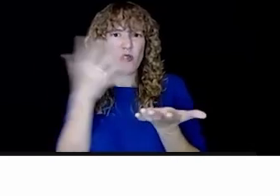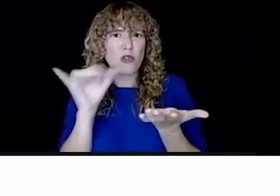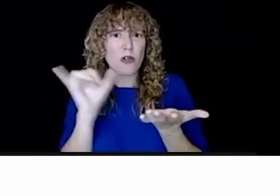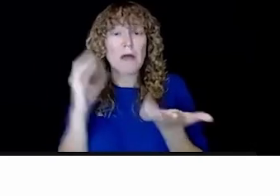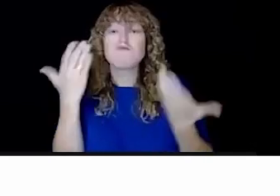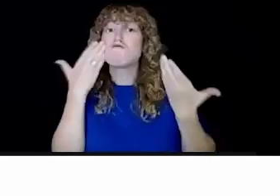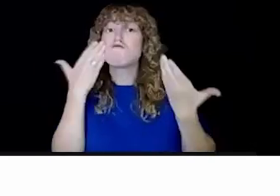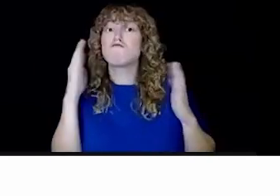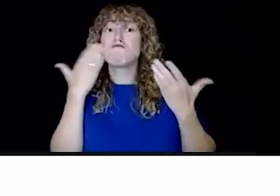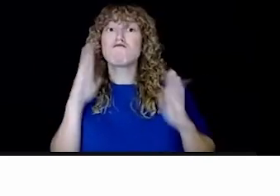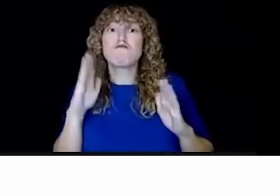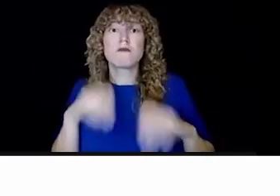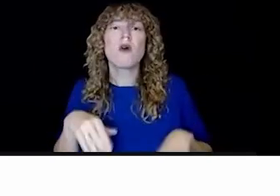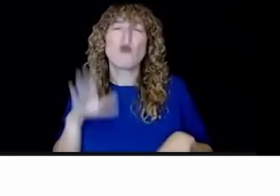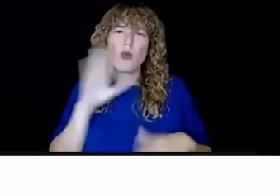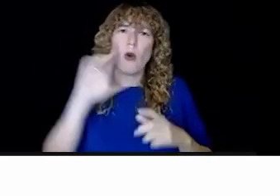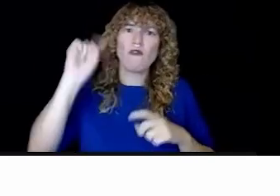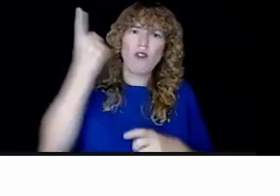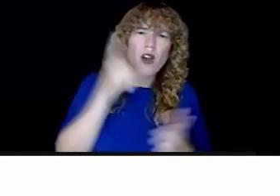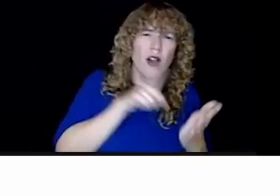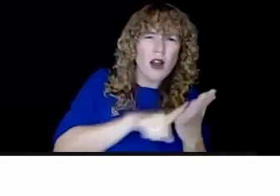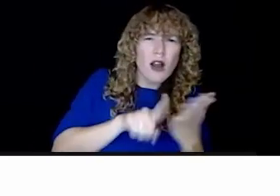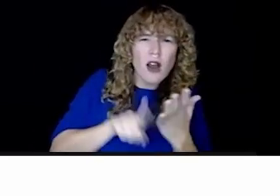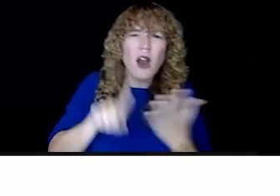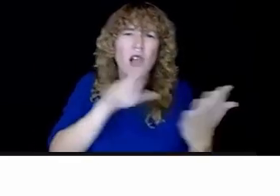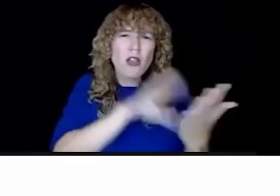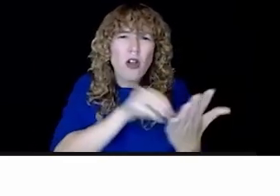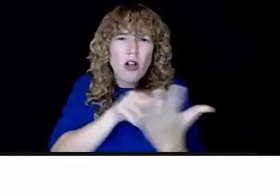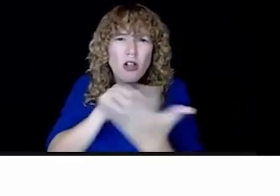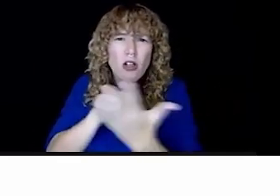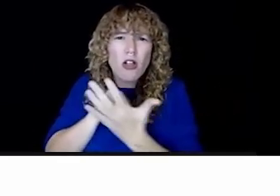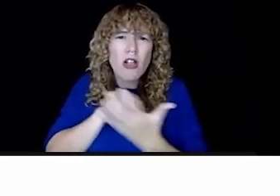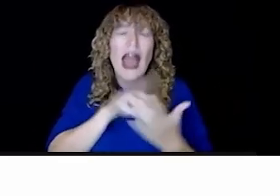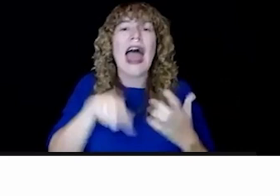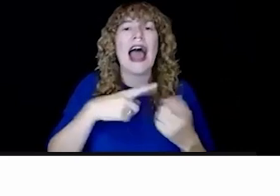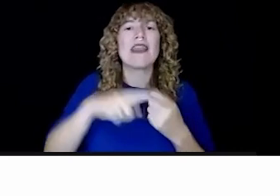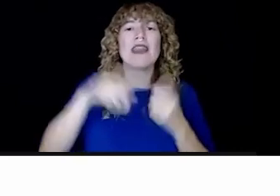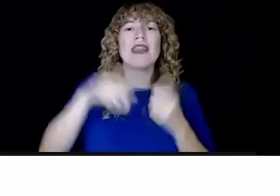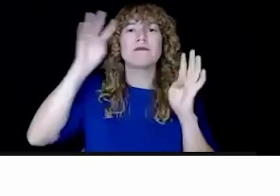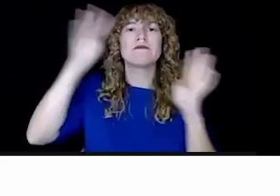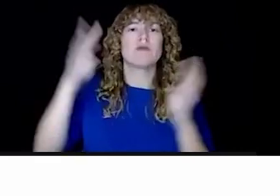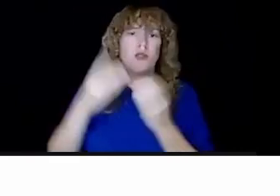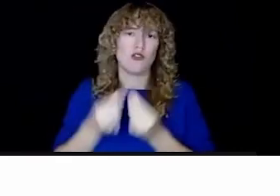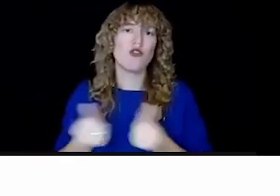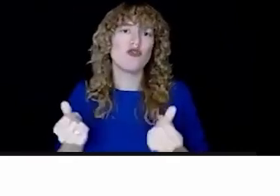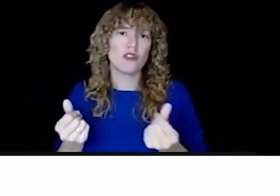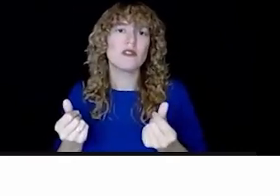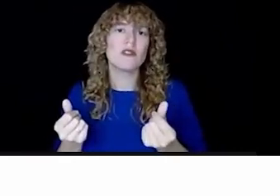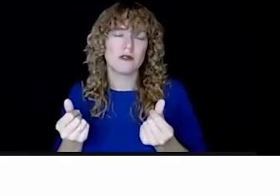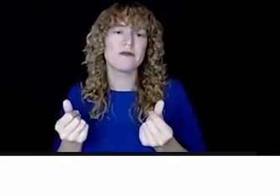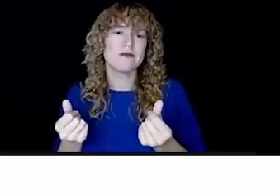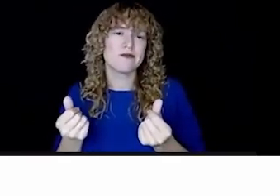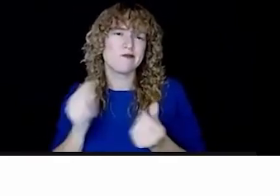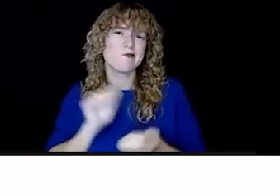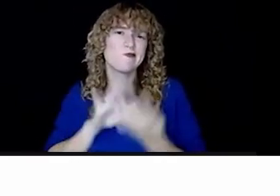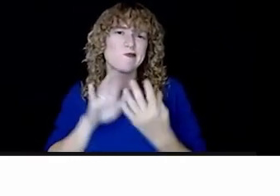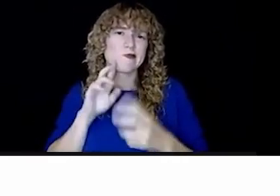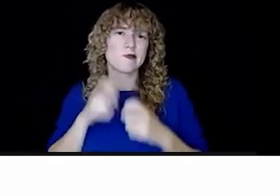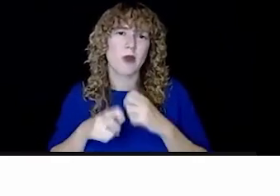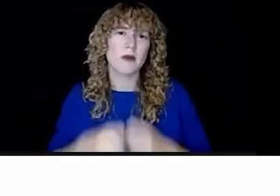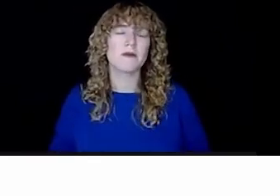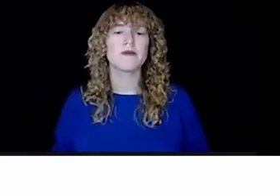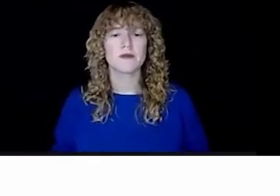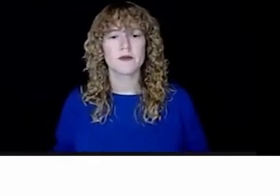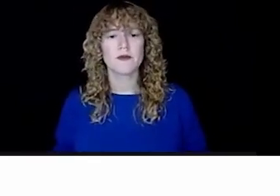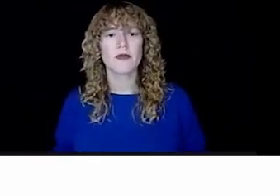what we learn, we're going to develop appropriate solutions to try to address the problems that we come up with. And then we may